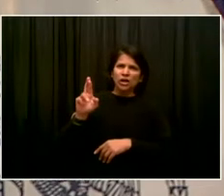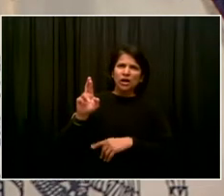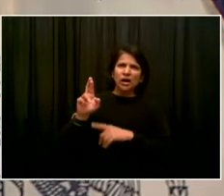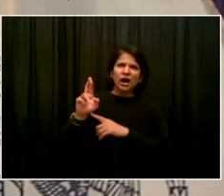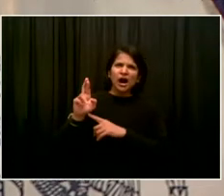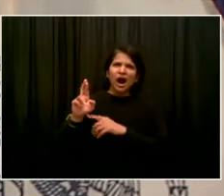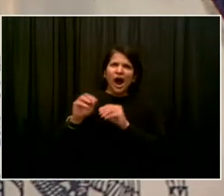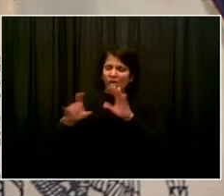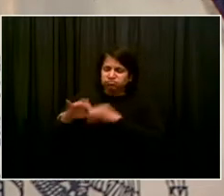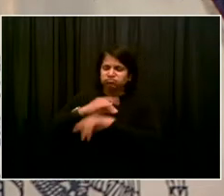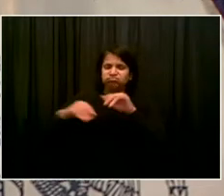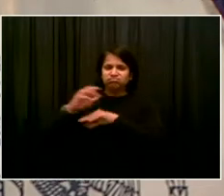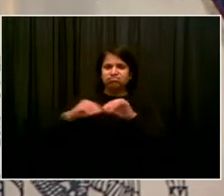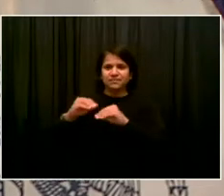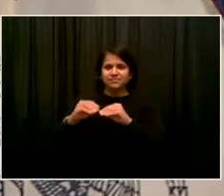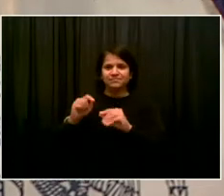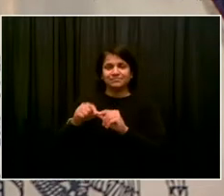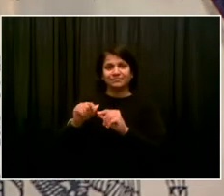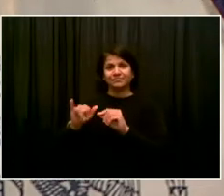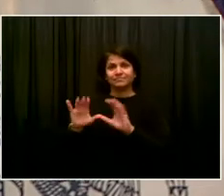site versus the widespread